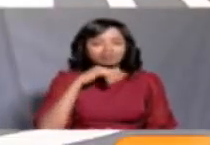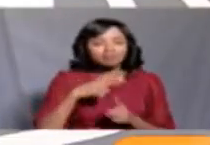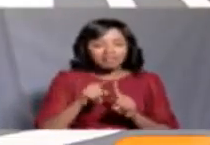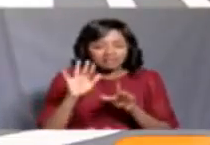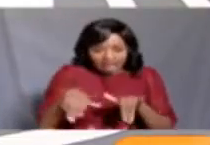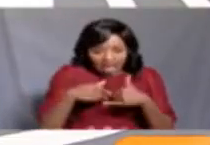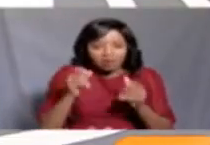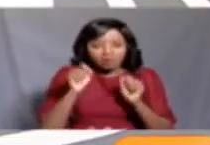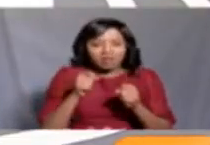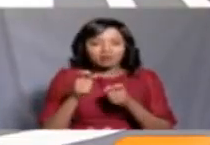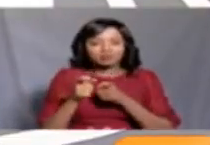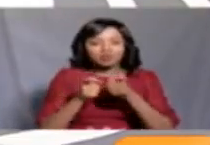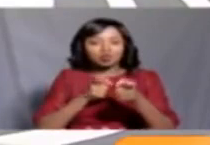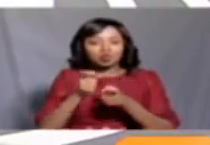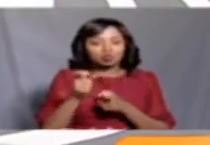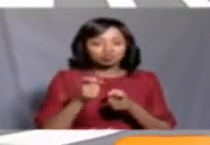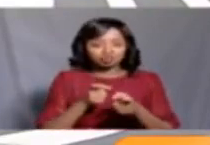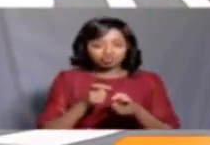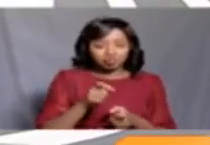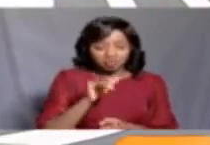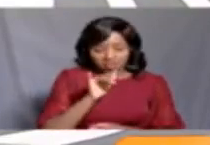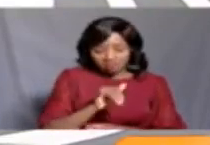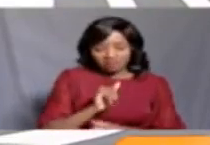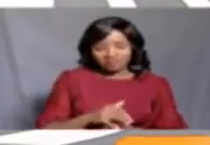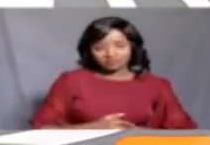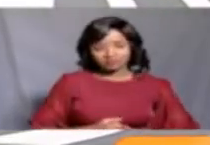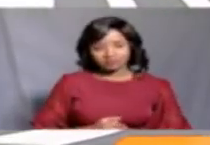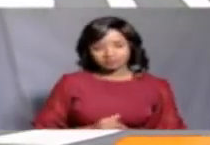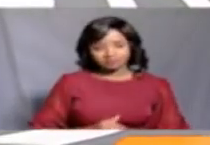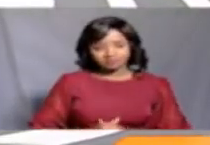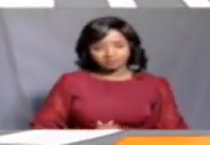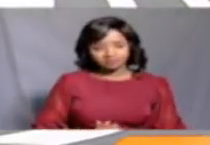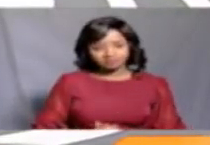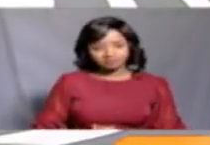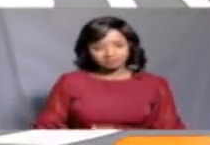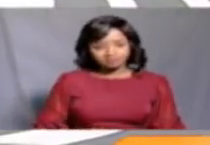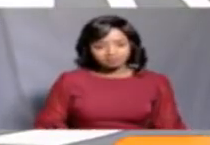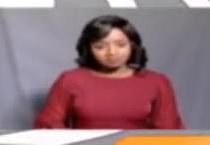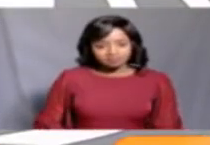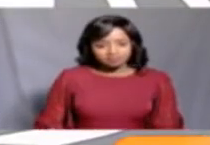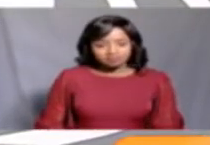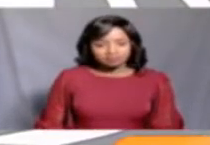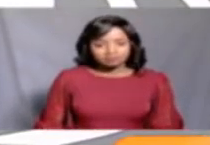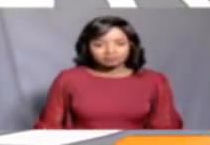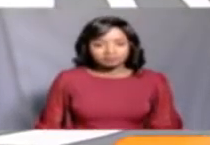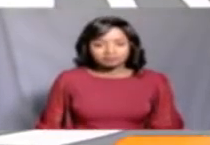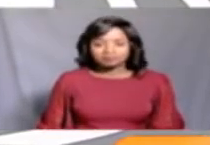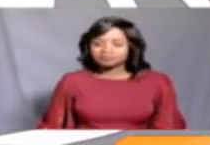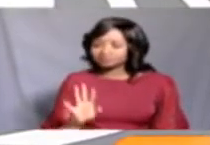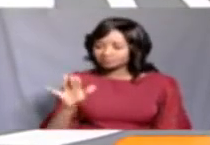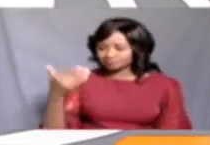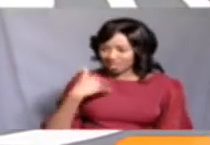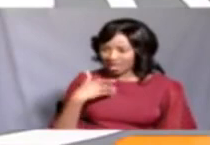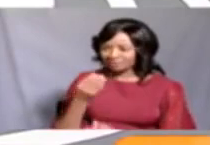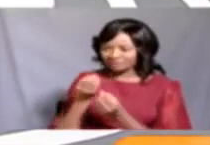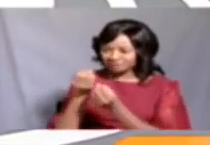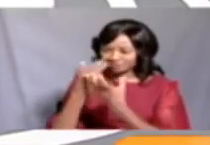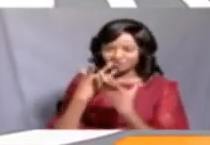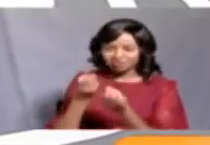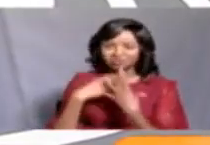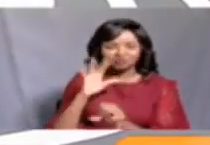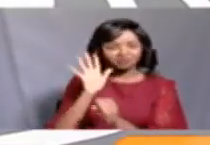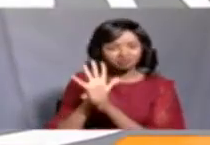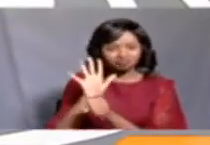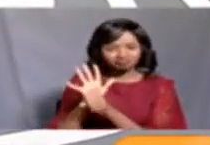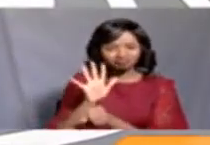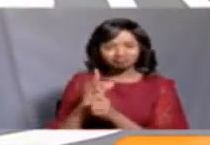Interesting. And I want to come to my extended panel. You know, even with this influx of information and stories and people sharing their experiences of